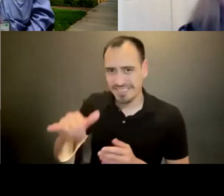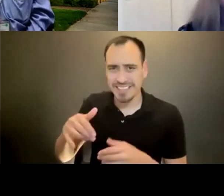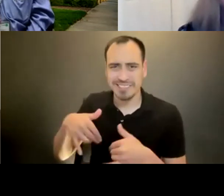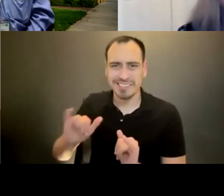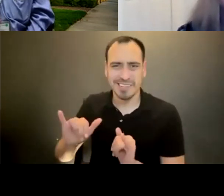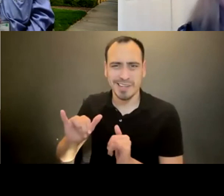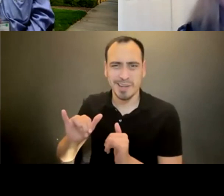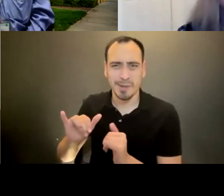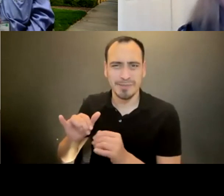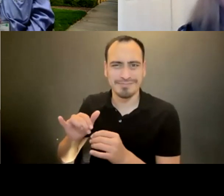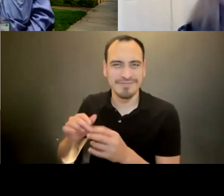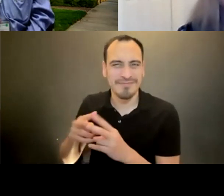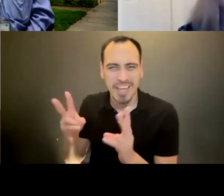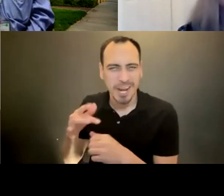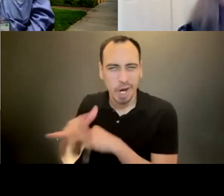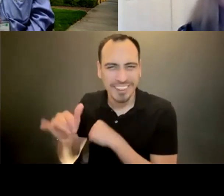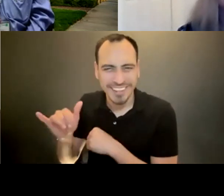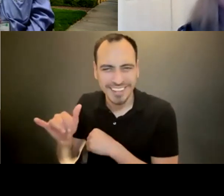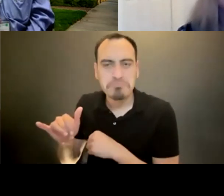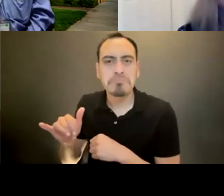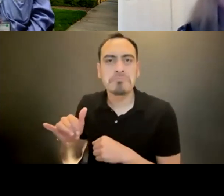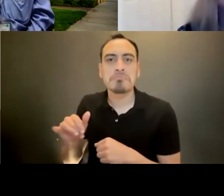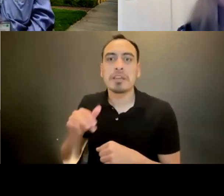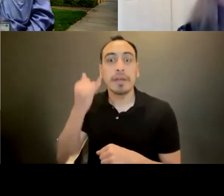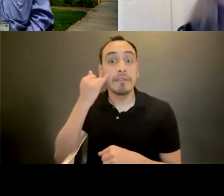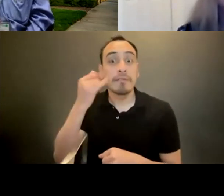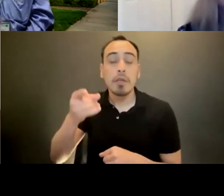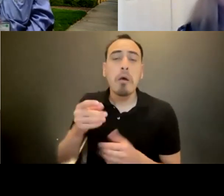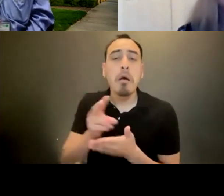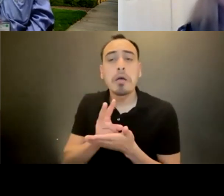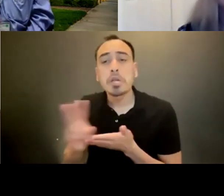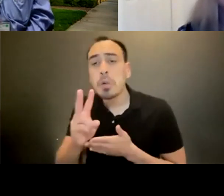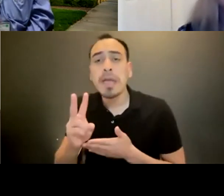to start all over again if you're a few weeks late.